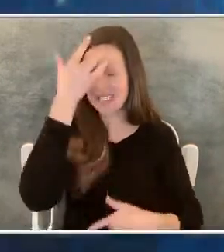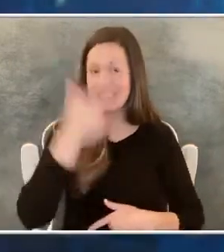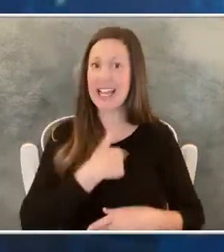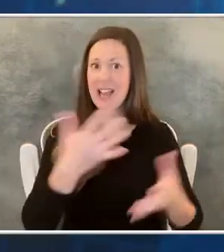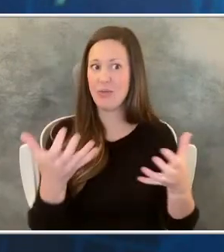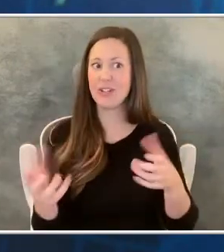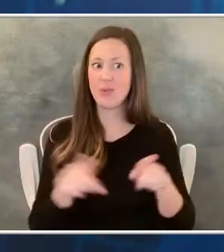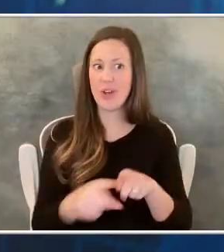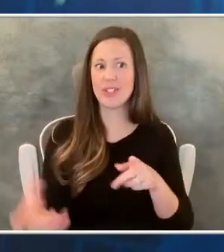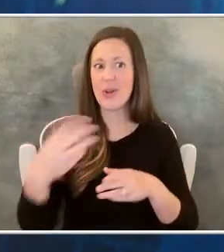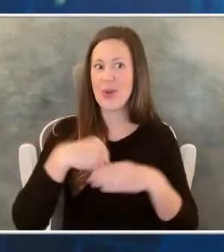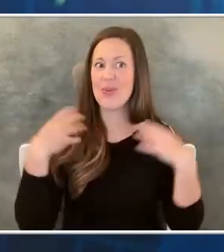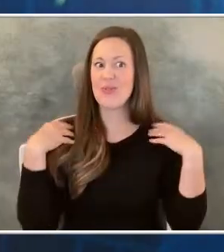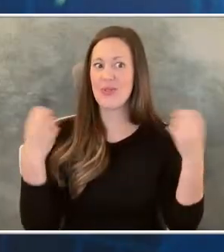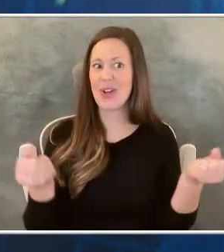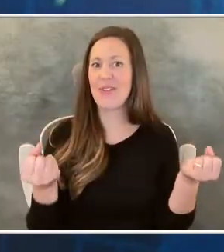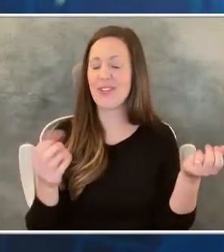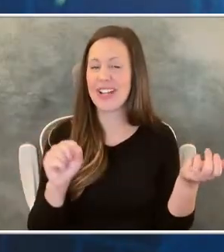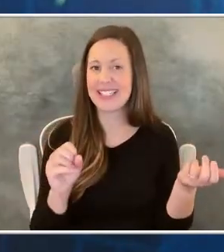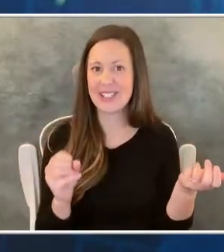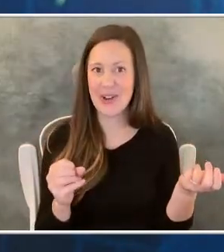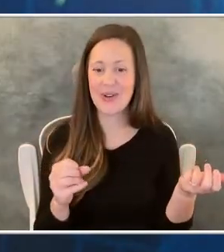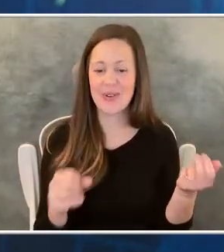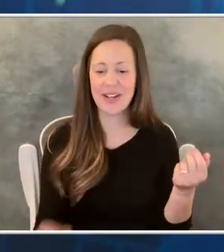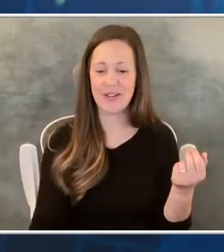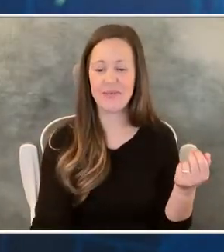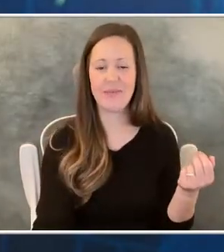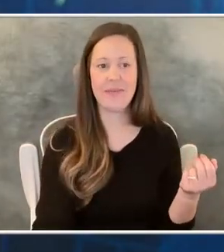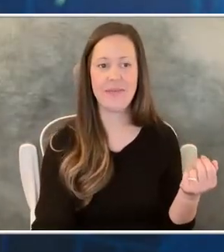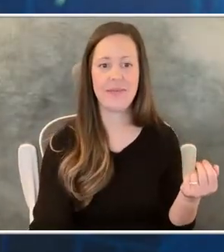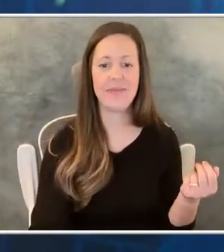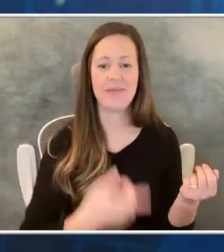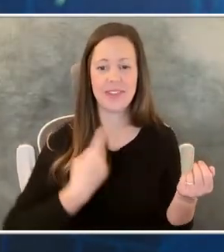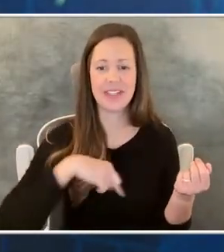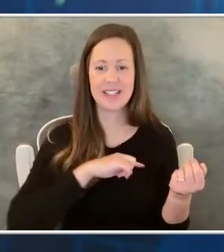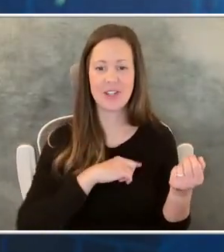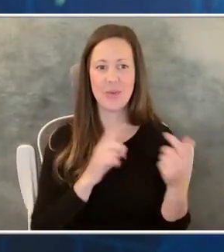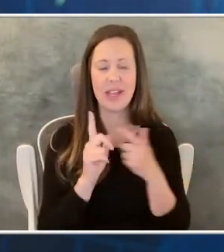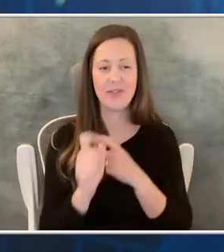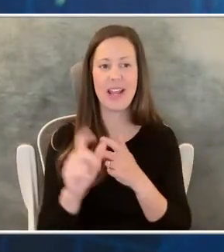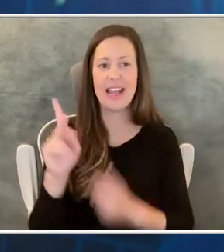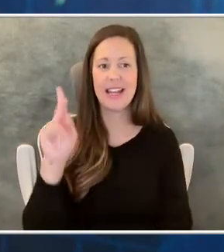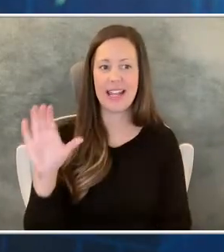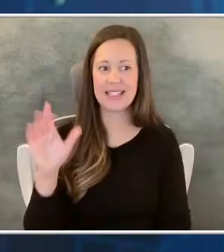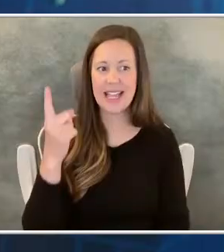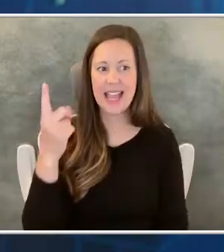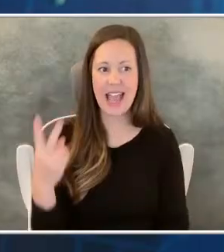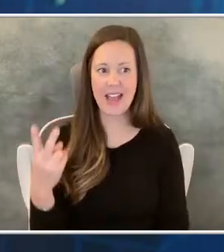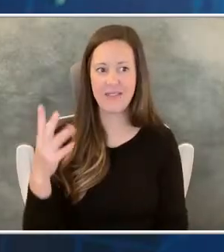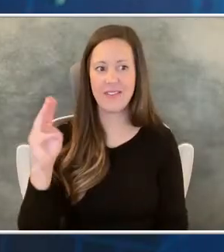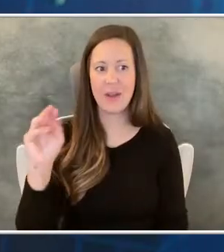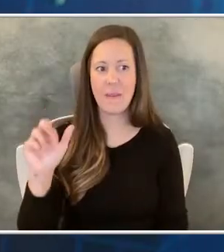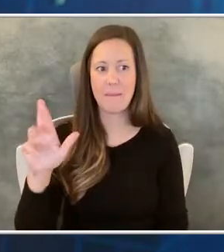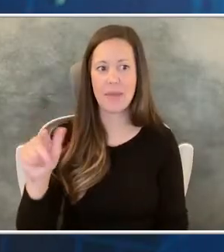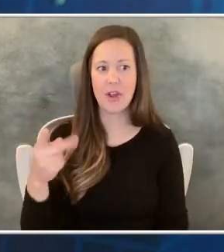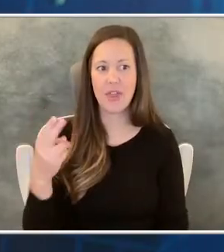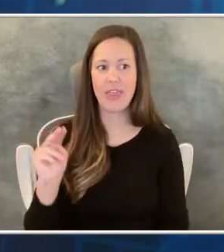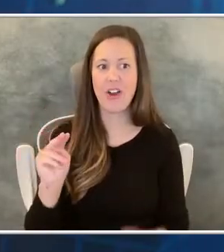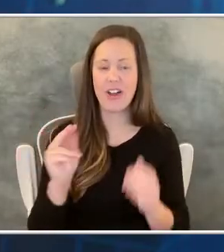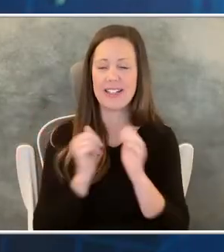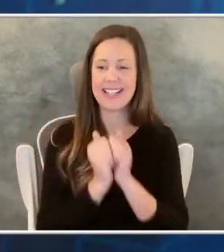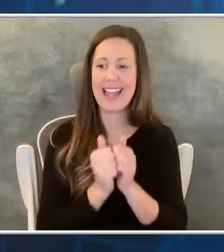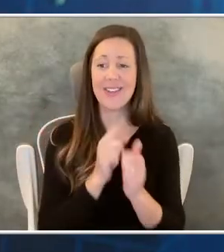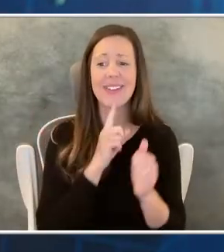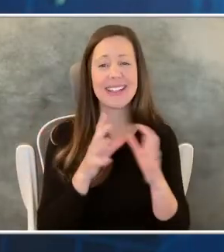well. And so we ran the Kansas City half marathon together. It was a lot of fun, and it